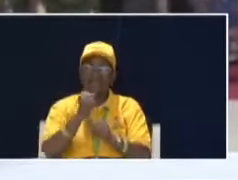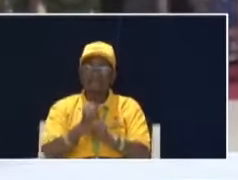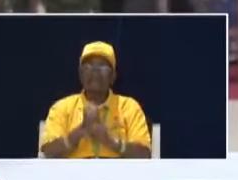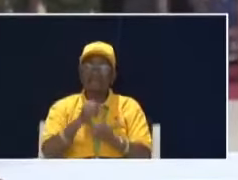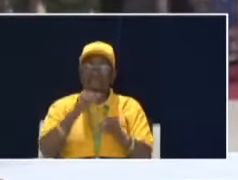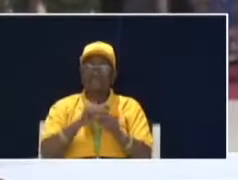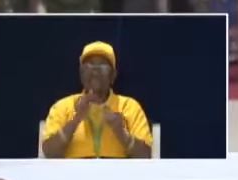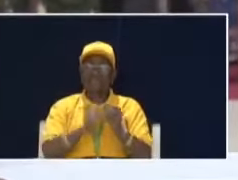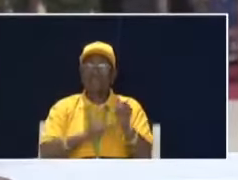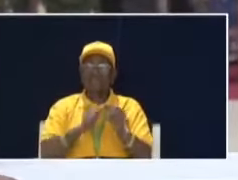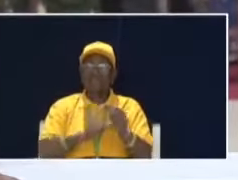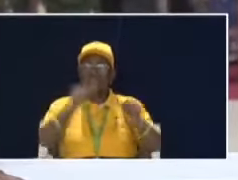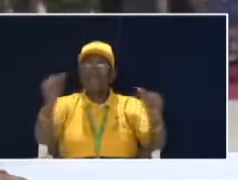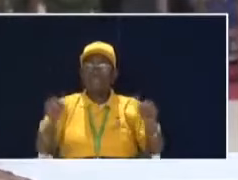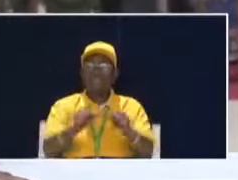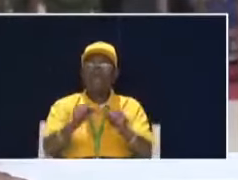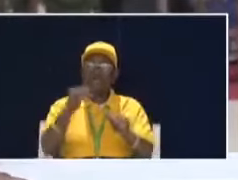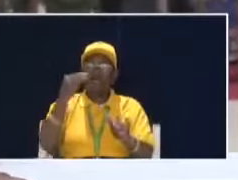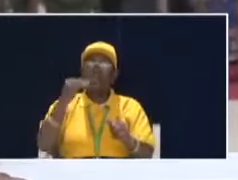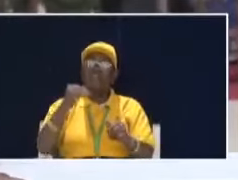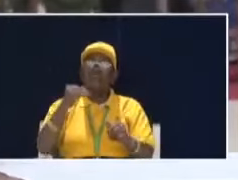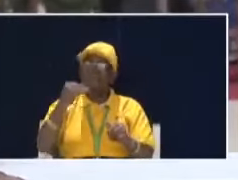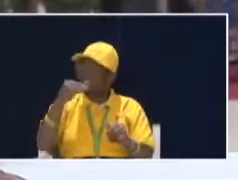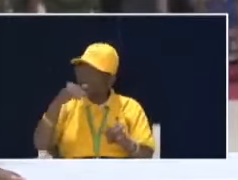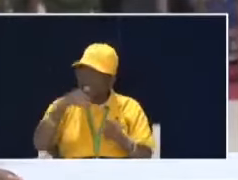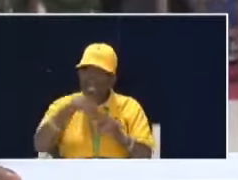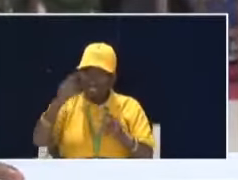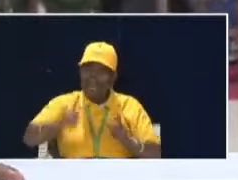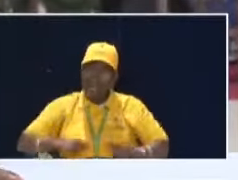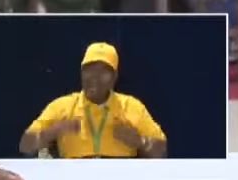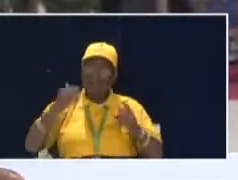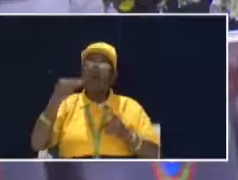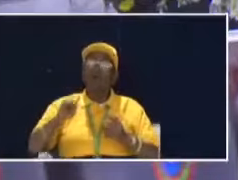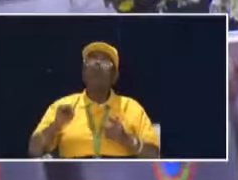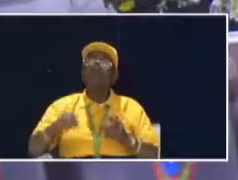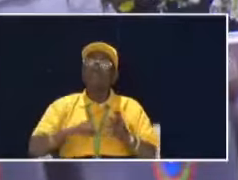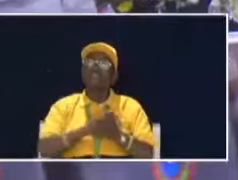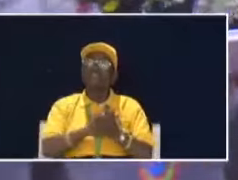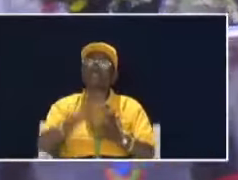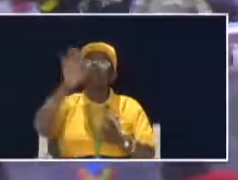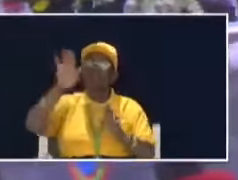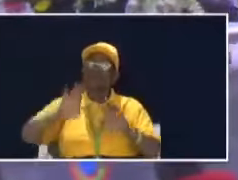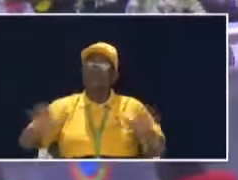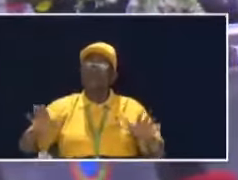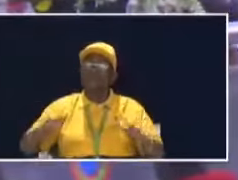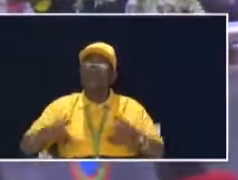In every area in the life of these your children, let there be a new beginning.